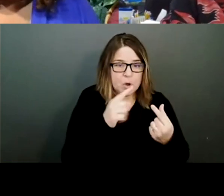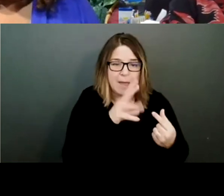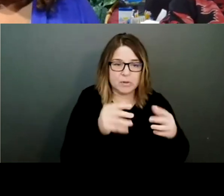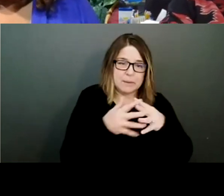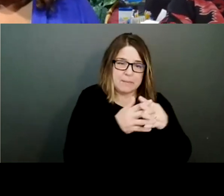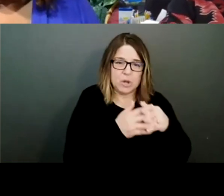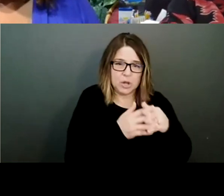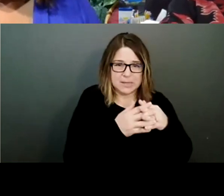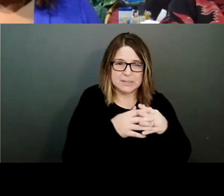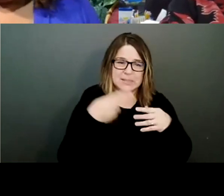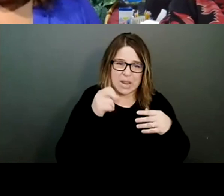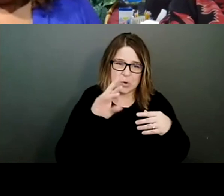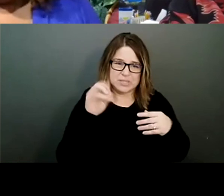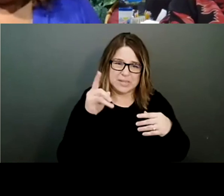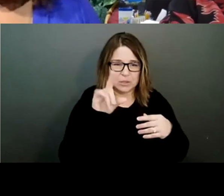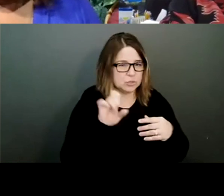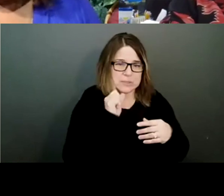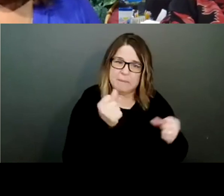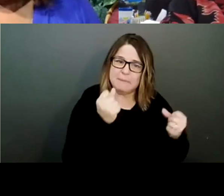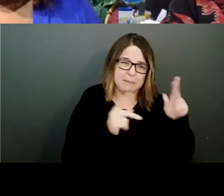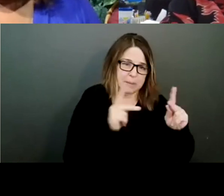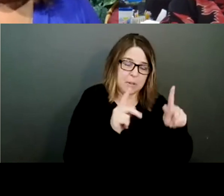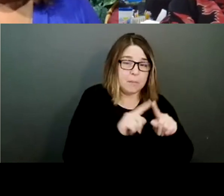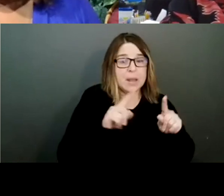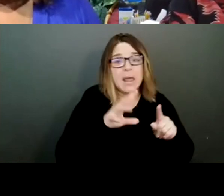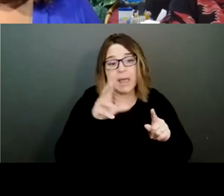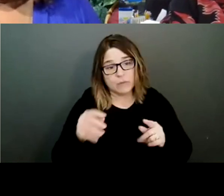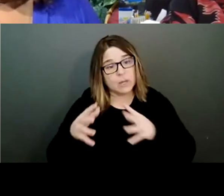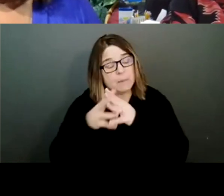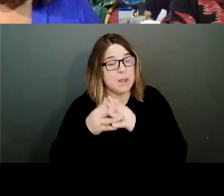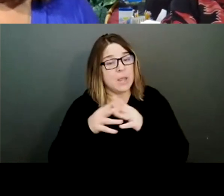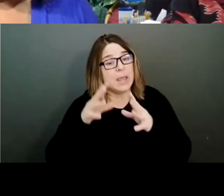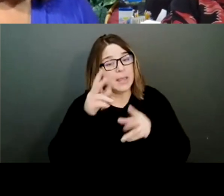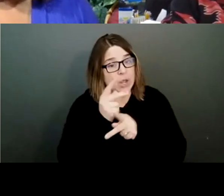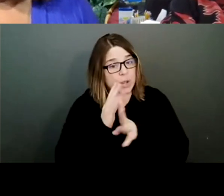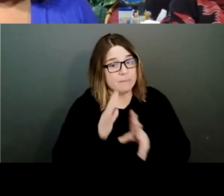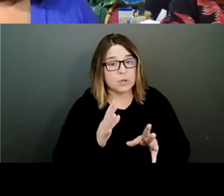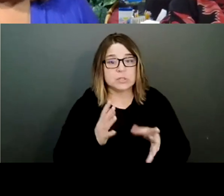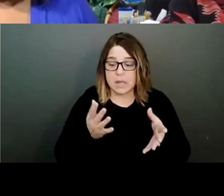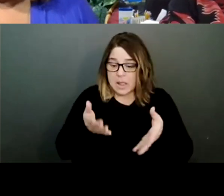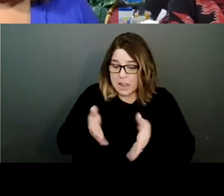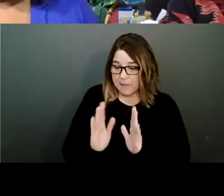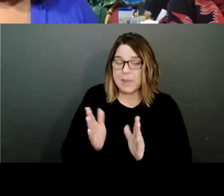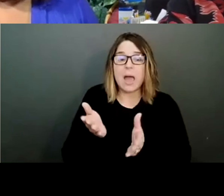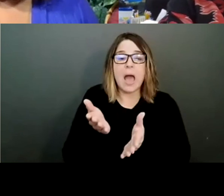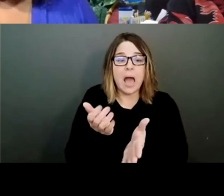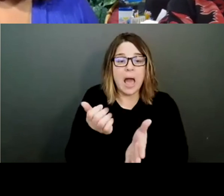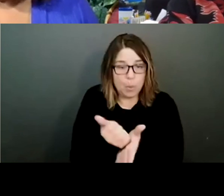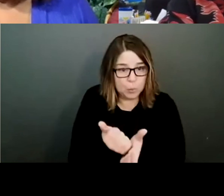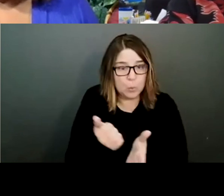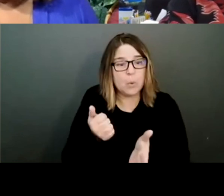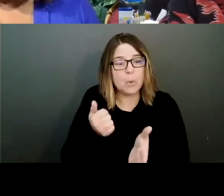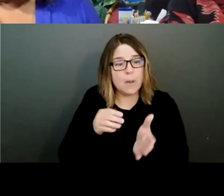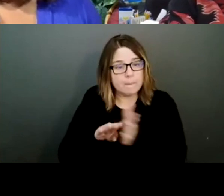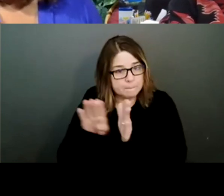get a lot of people there. But if you bring in African American caregivers and say, let me help you build this support, and we want to